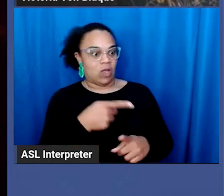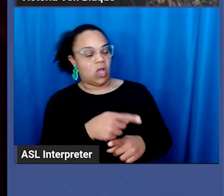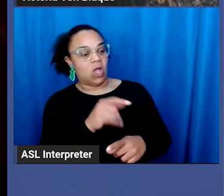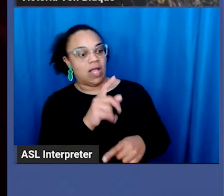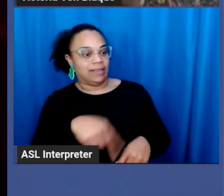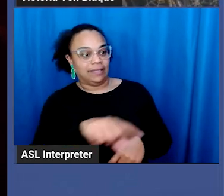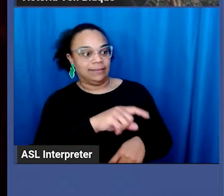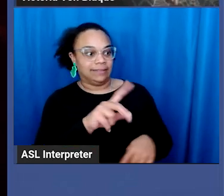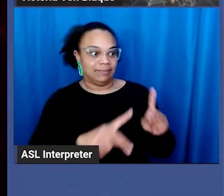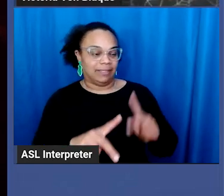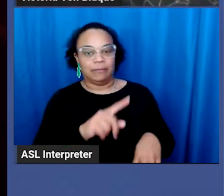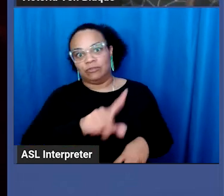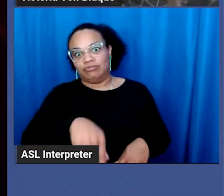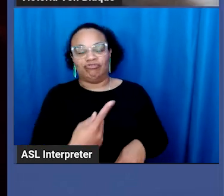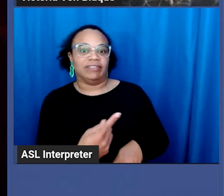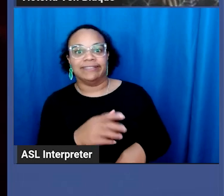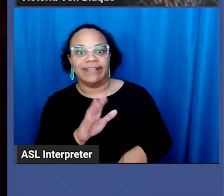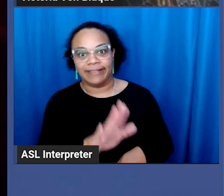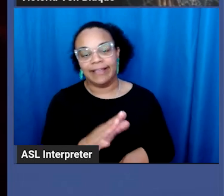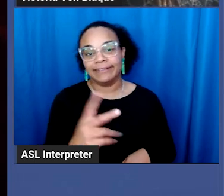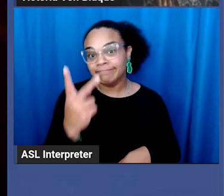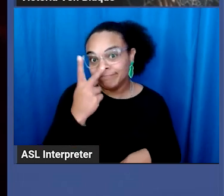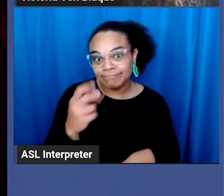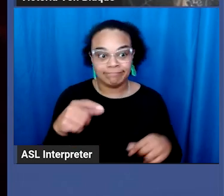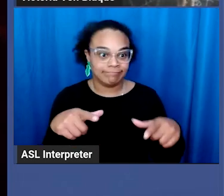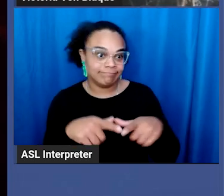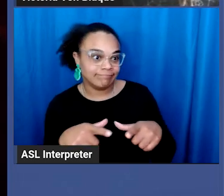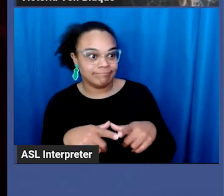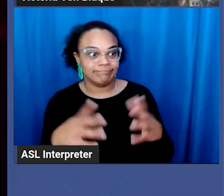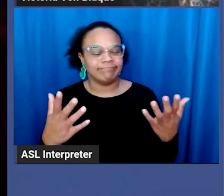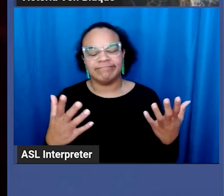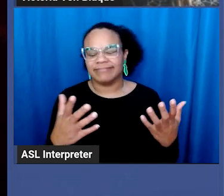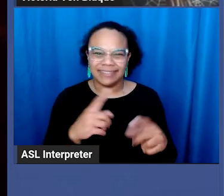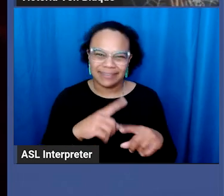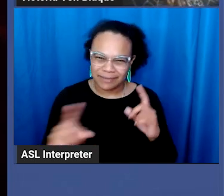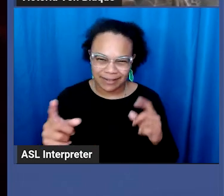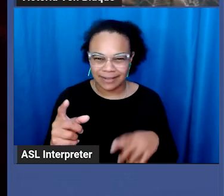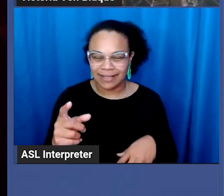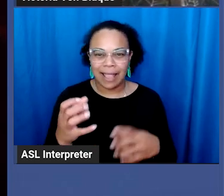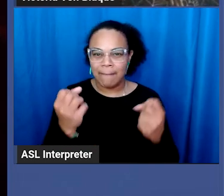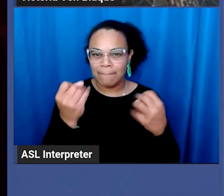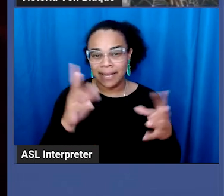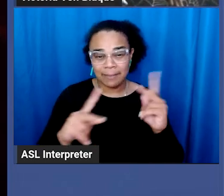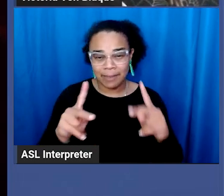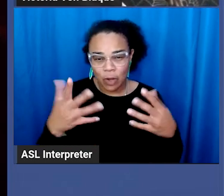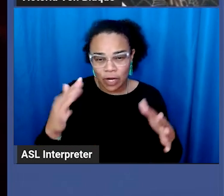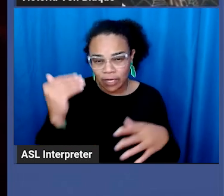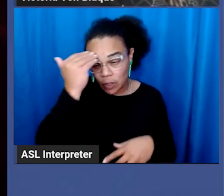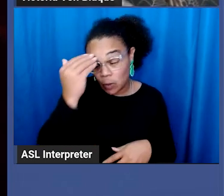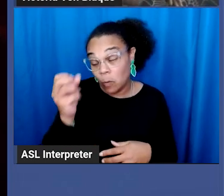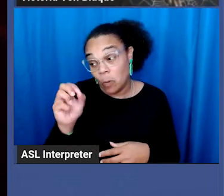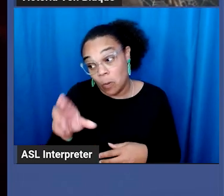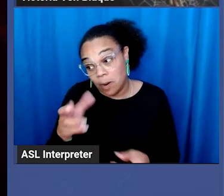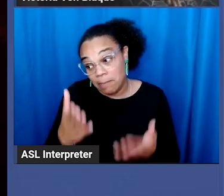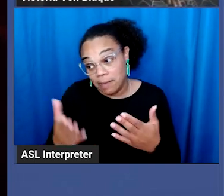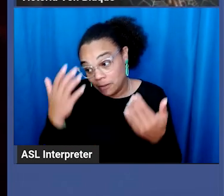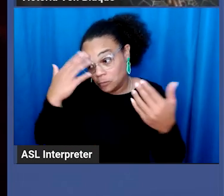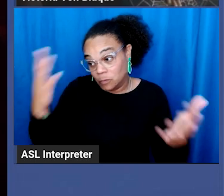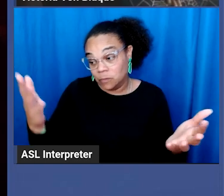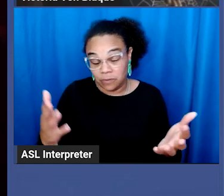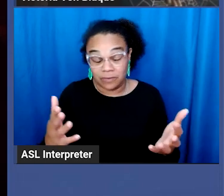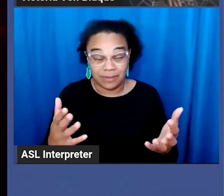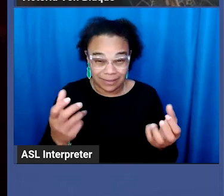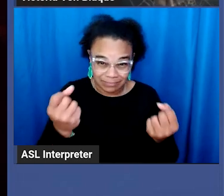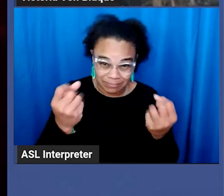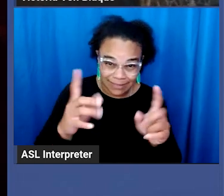where, as many people may know or may not know, there are lots of forms of sex work that may not